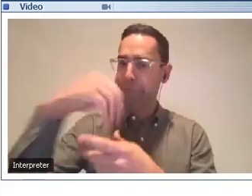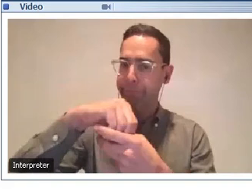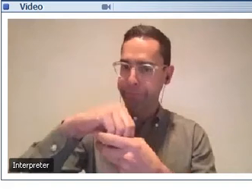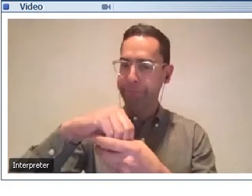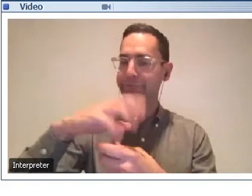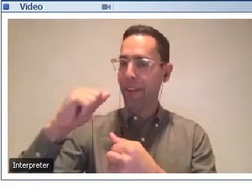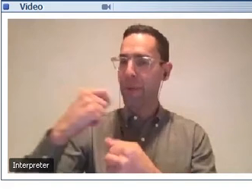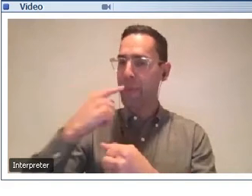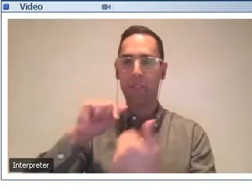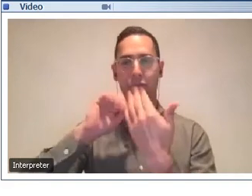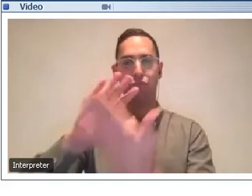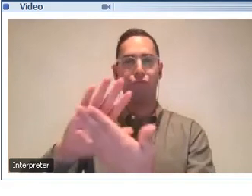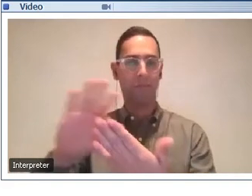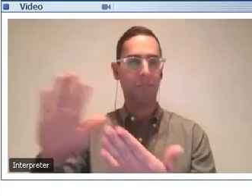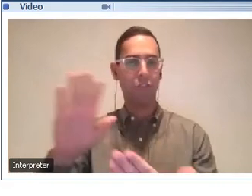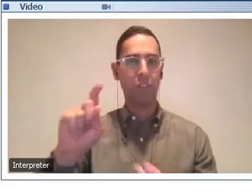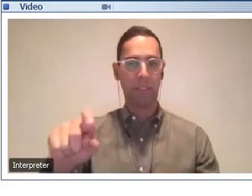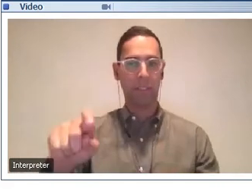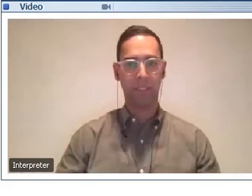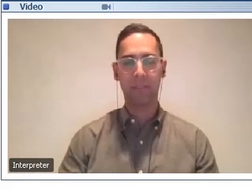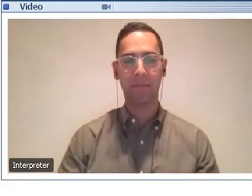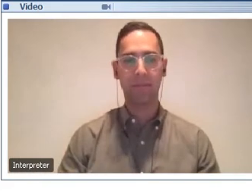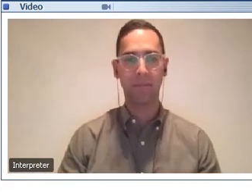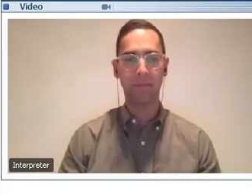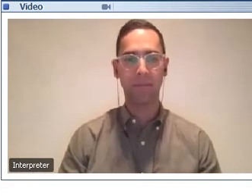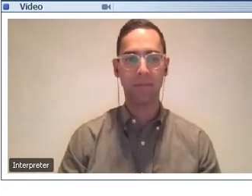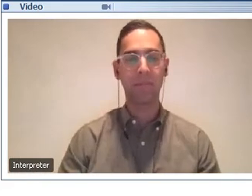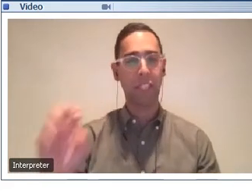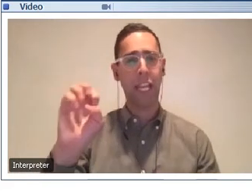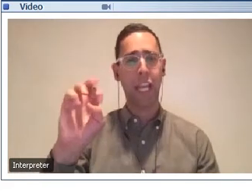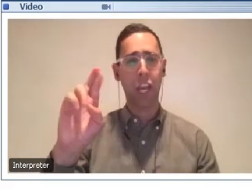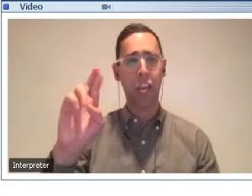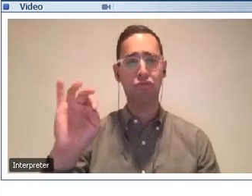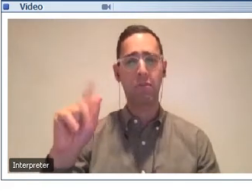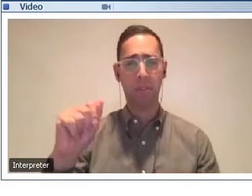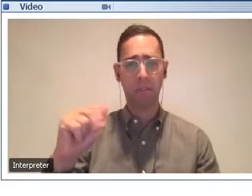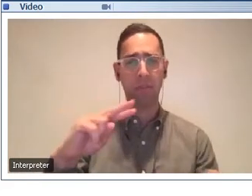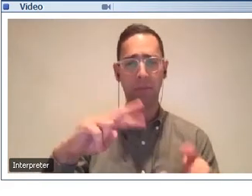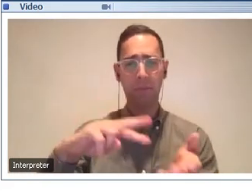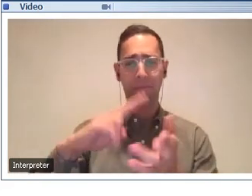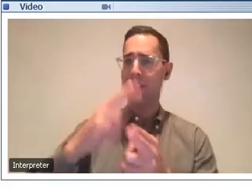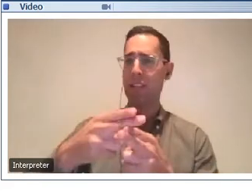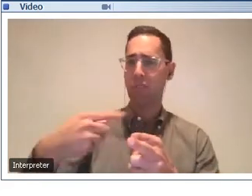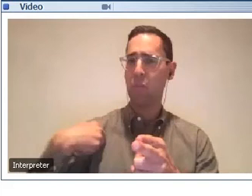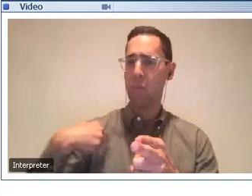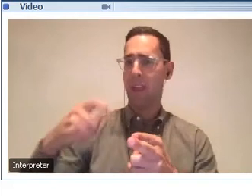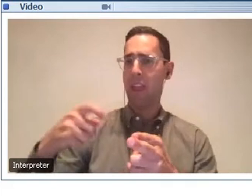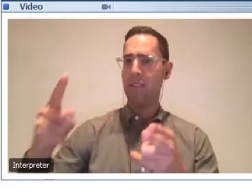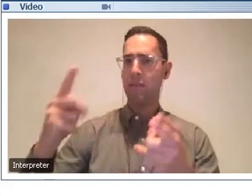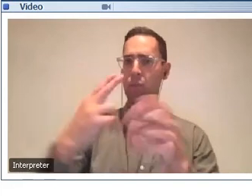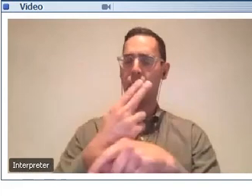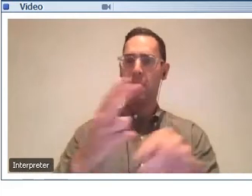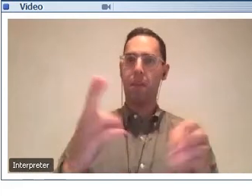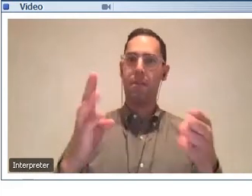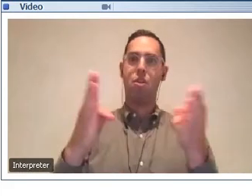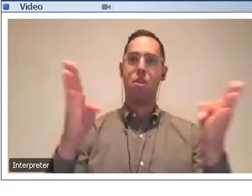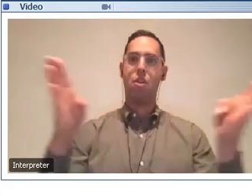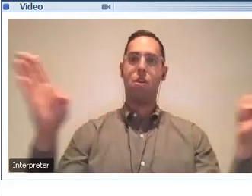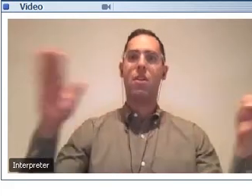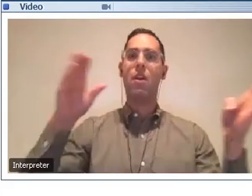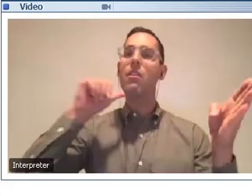So as Erica said, looking at that broad lens, not just that appendix approach. The